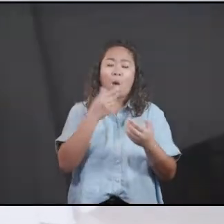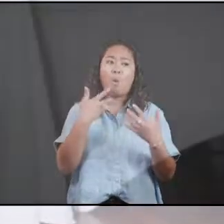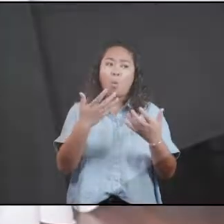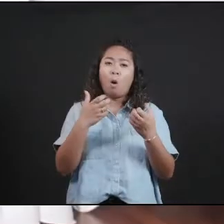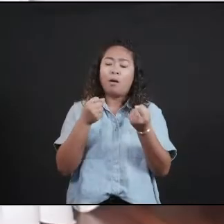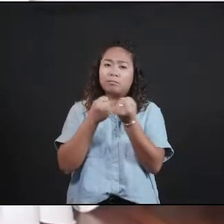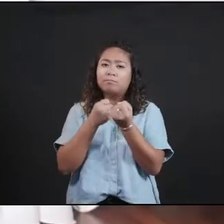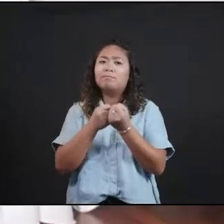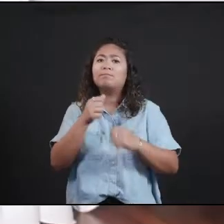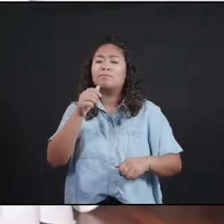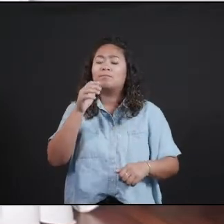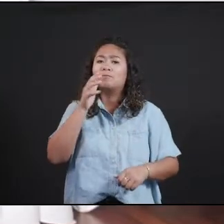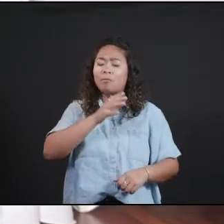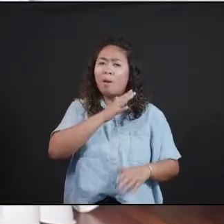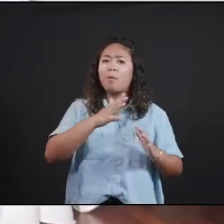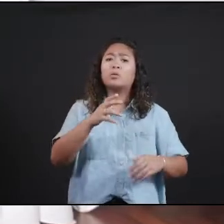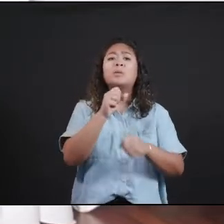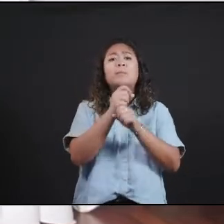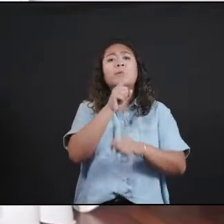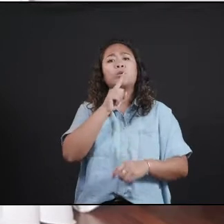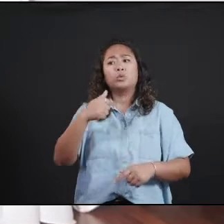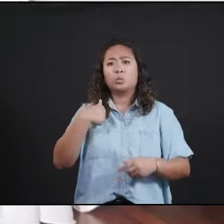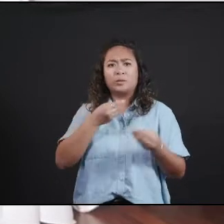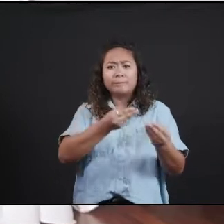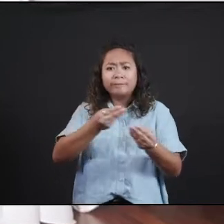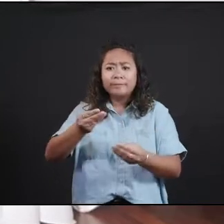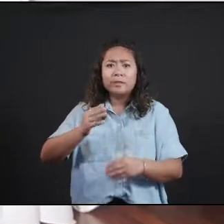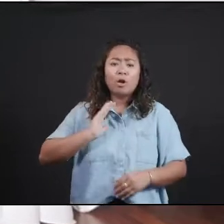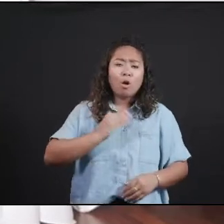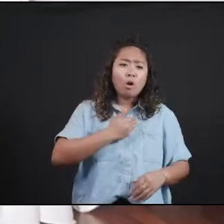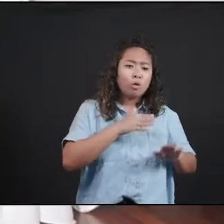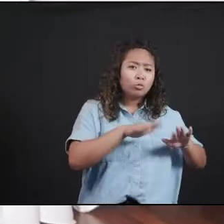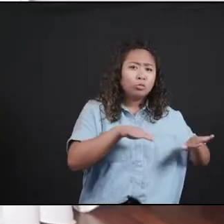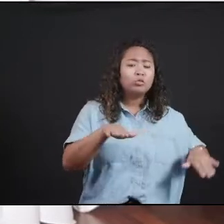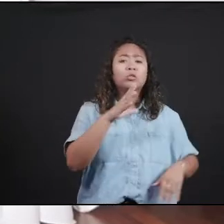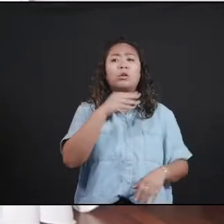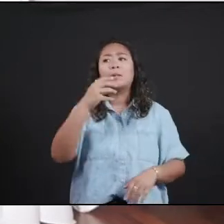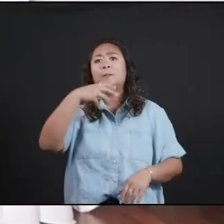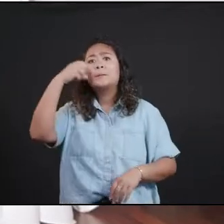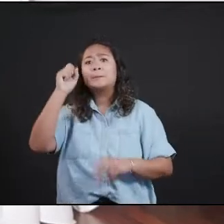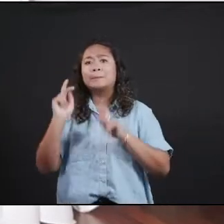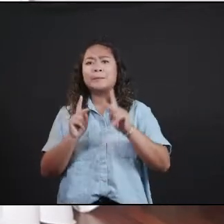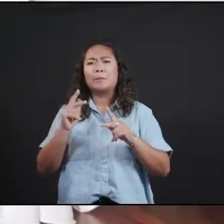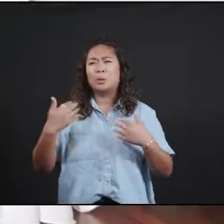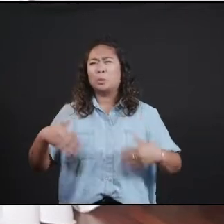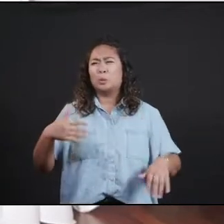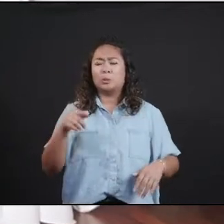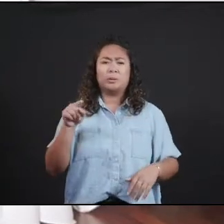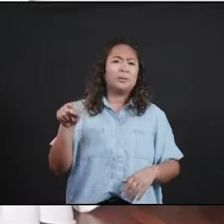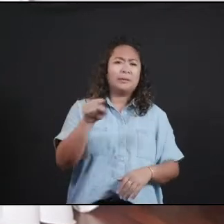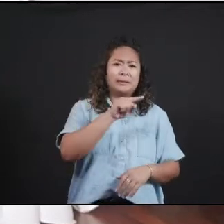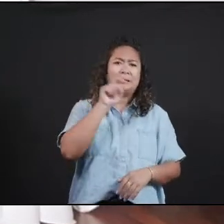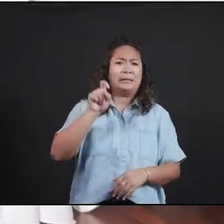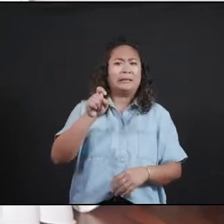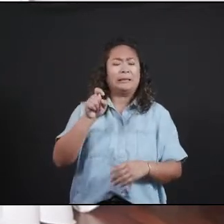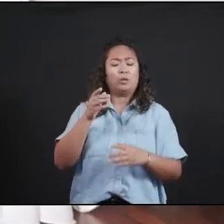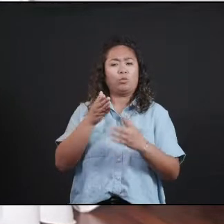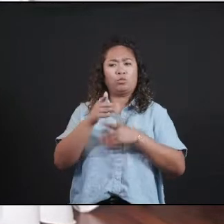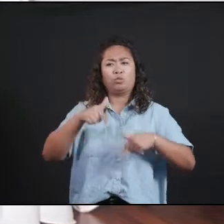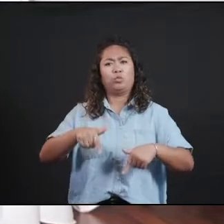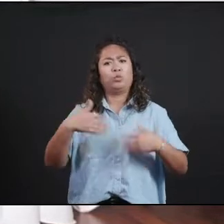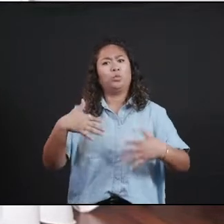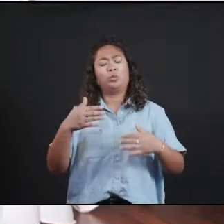several feeding initiatives that support our elderly. Funds will be deposited into the Agriculture Revolving